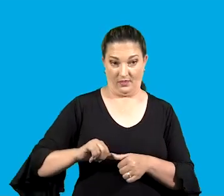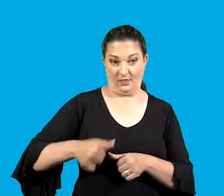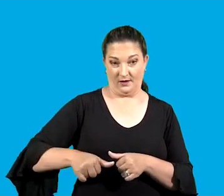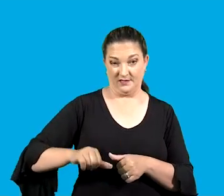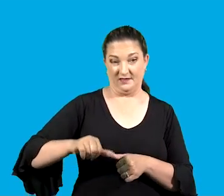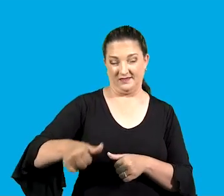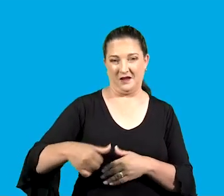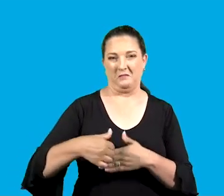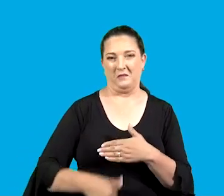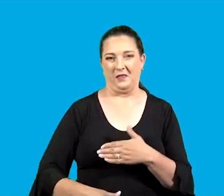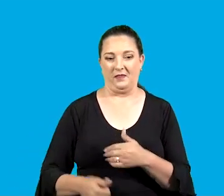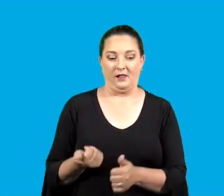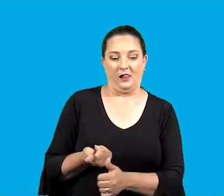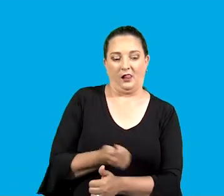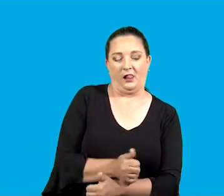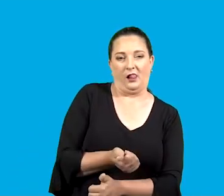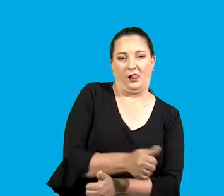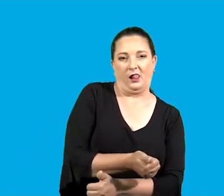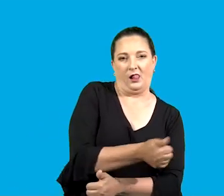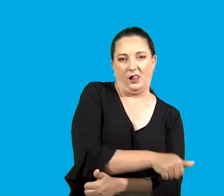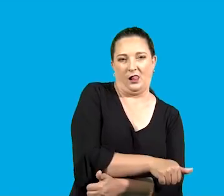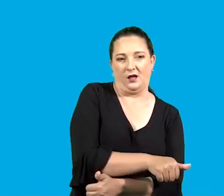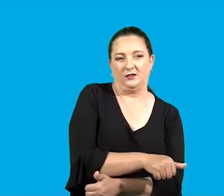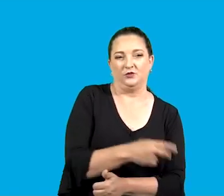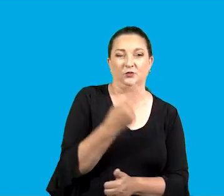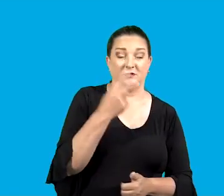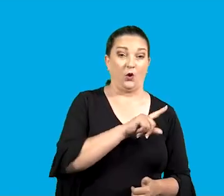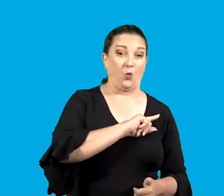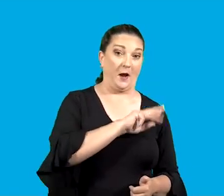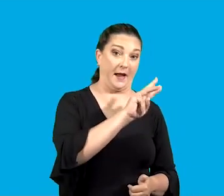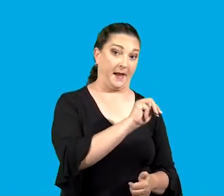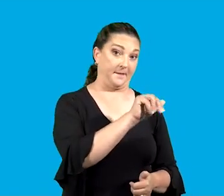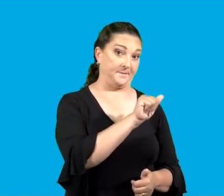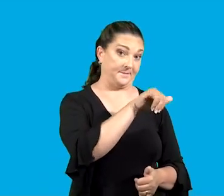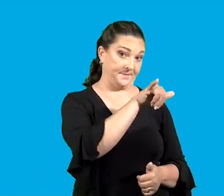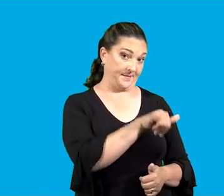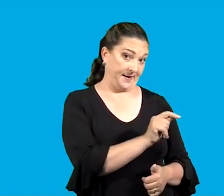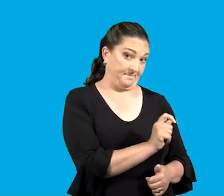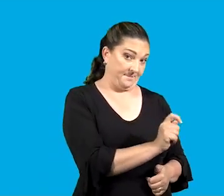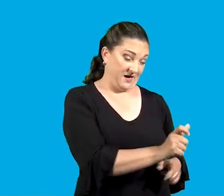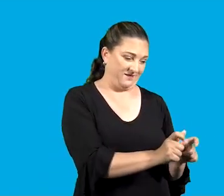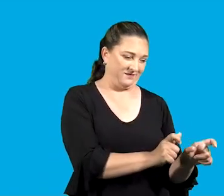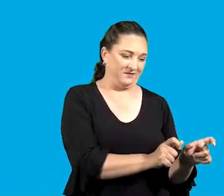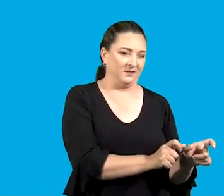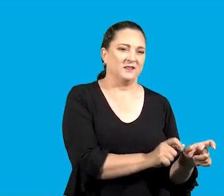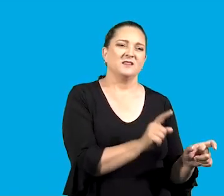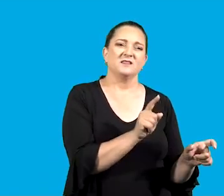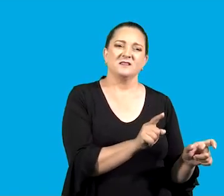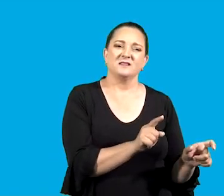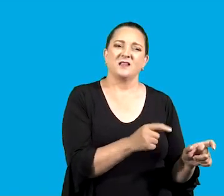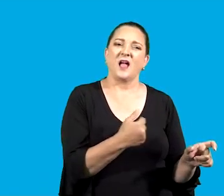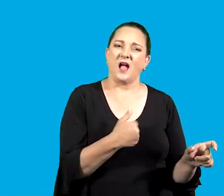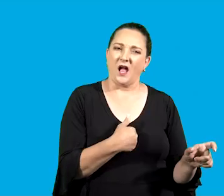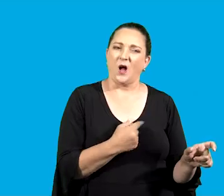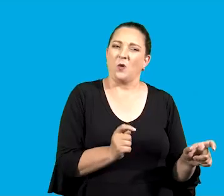1, 2. So I'm going to come to May. If I purchase in May, I will pay that 1